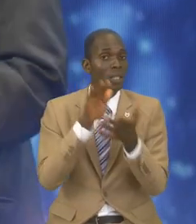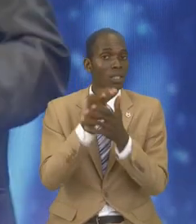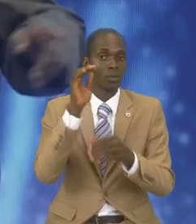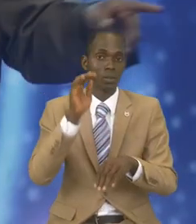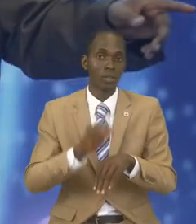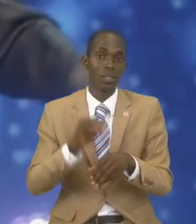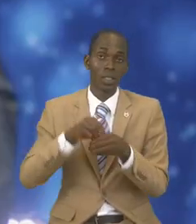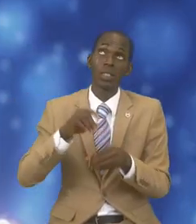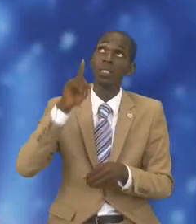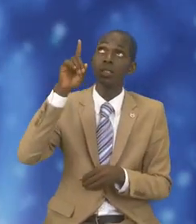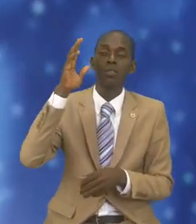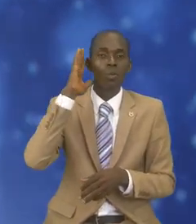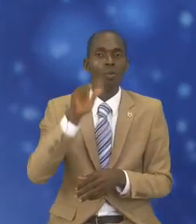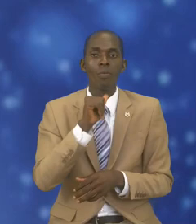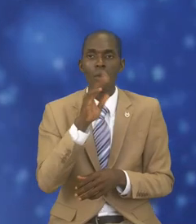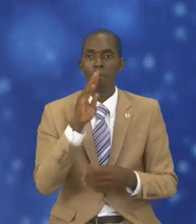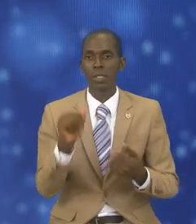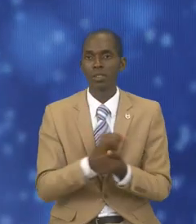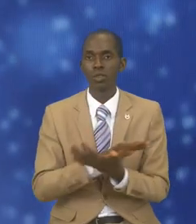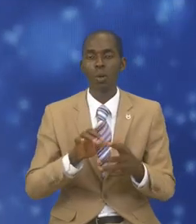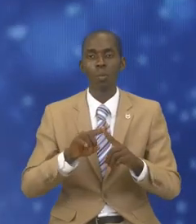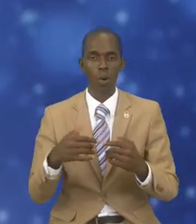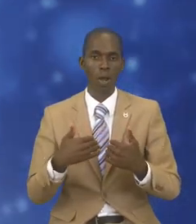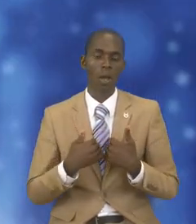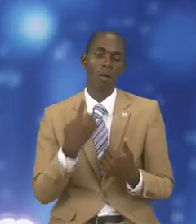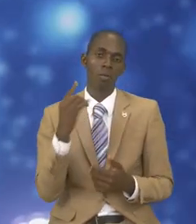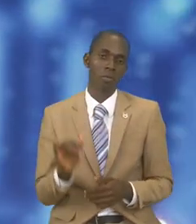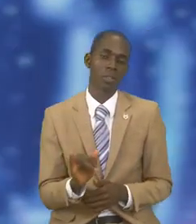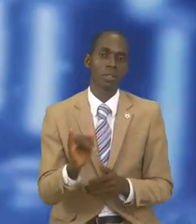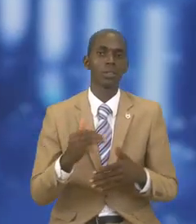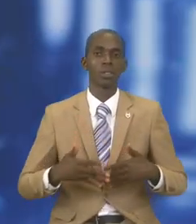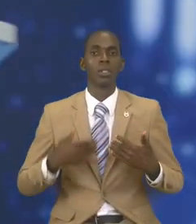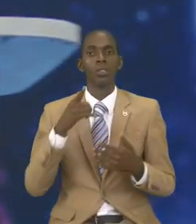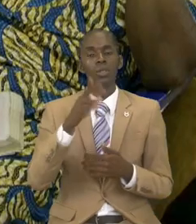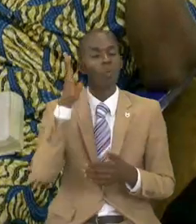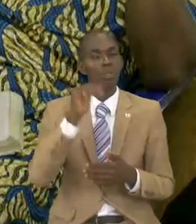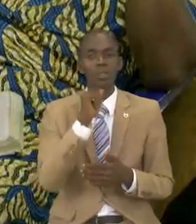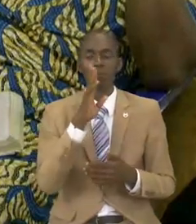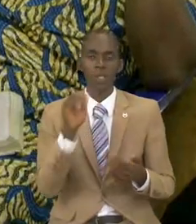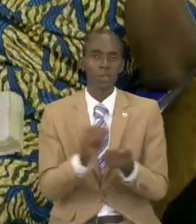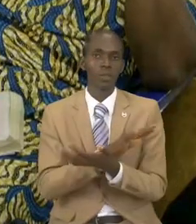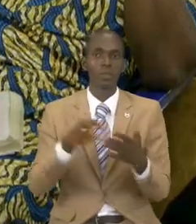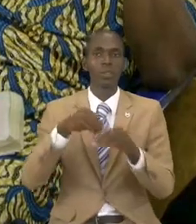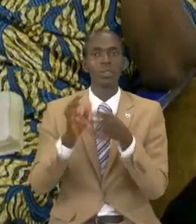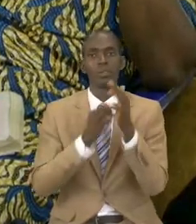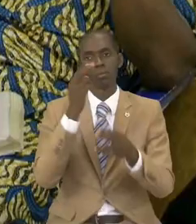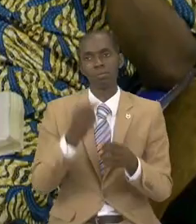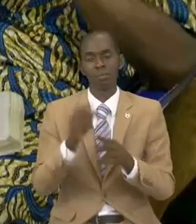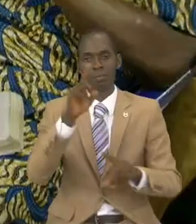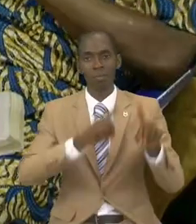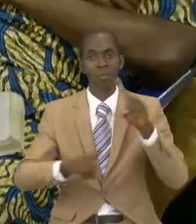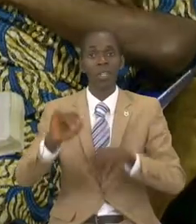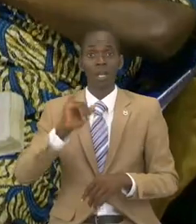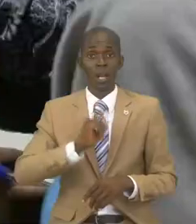him shall not perish but have everlasting life. You will not perish. I will